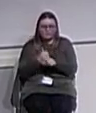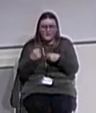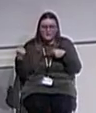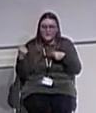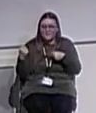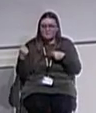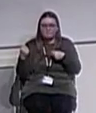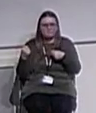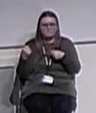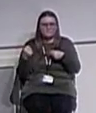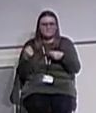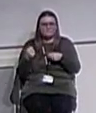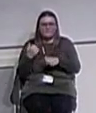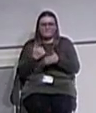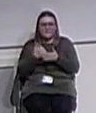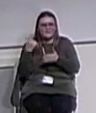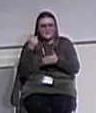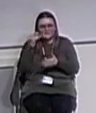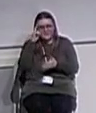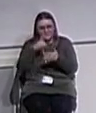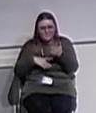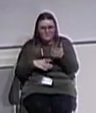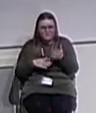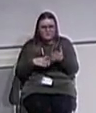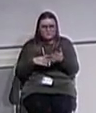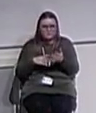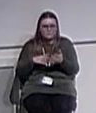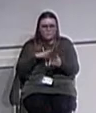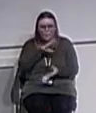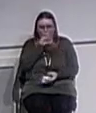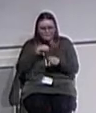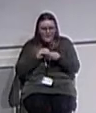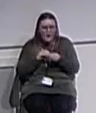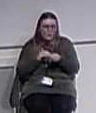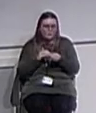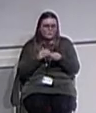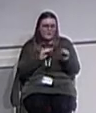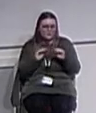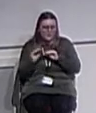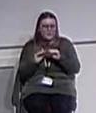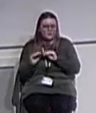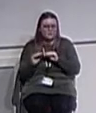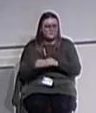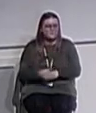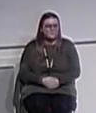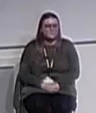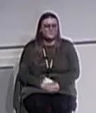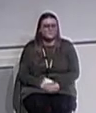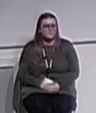that experience already. So it's a really, really good thing to do, the industrial and placement year.